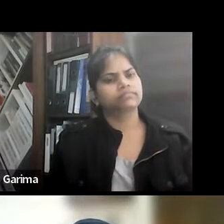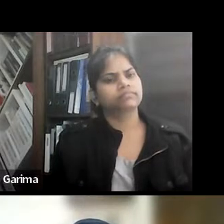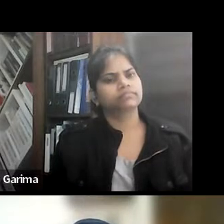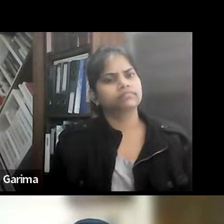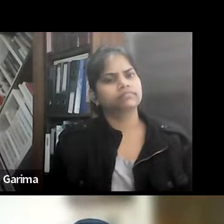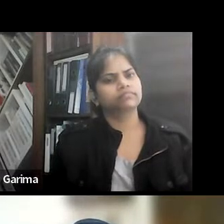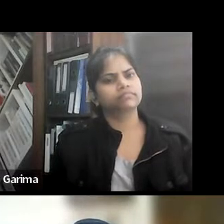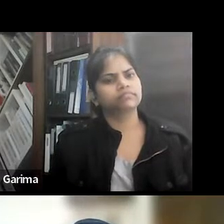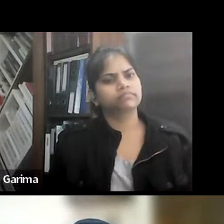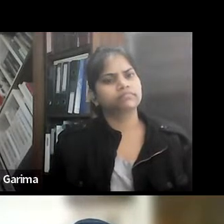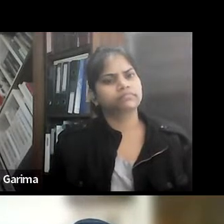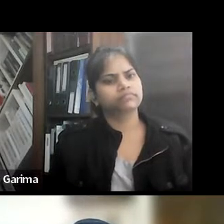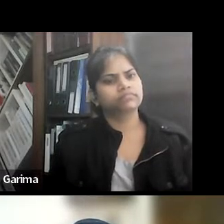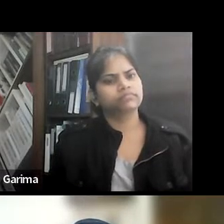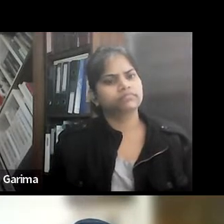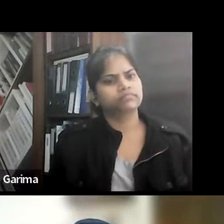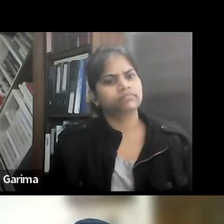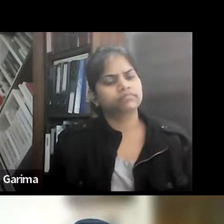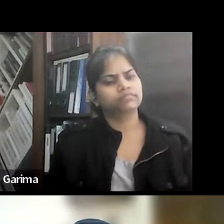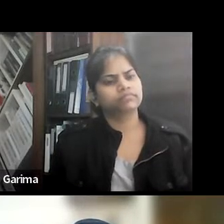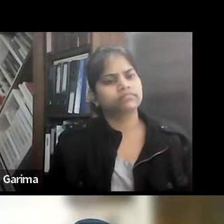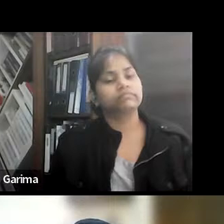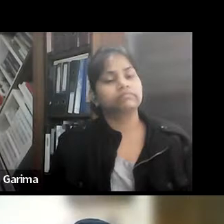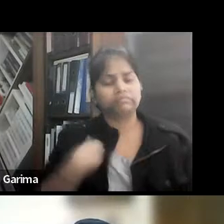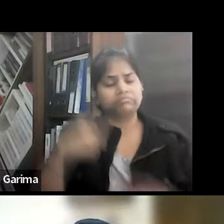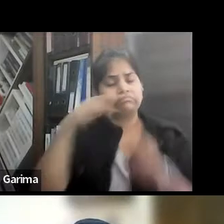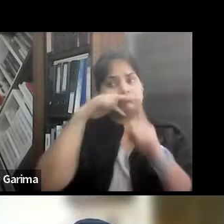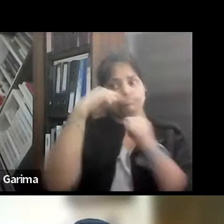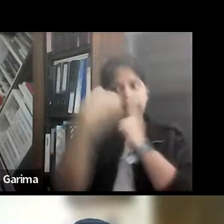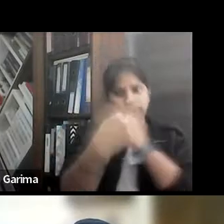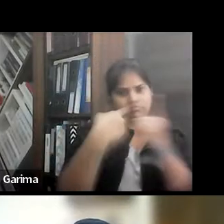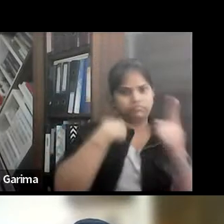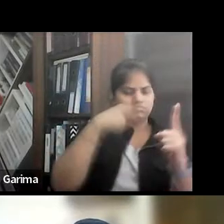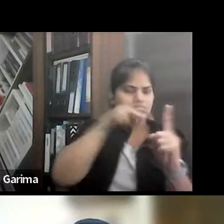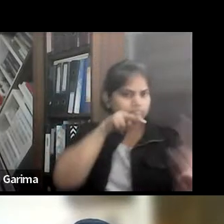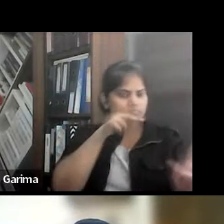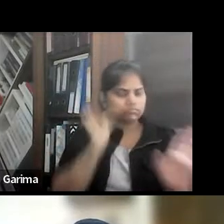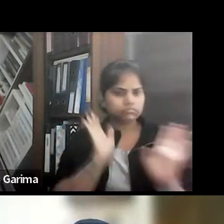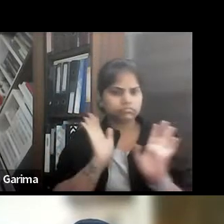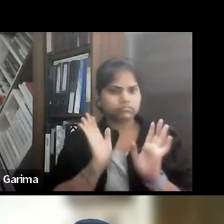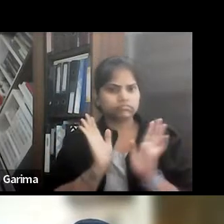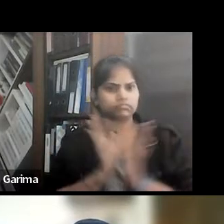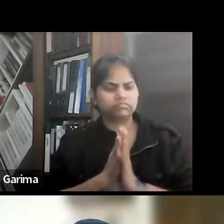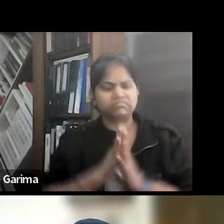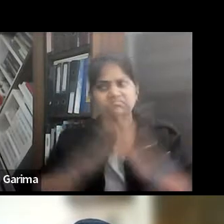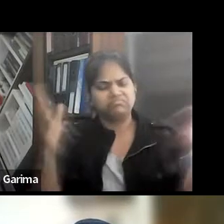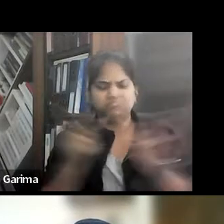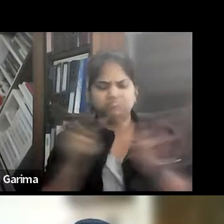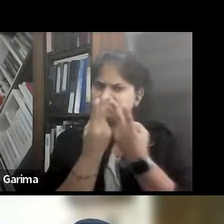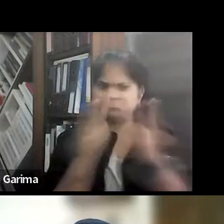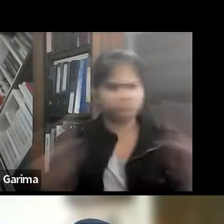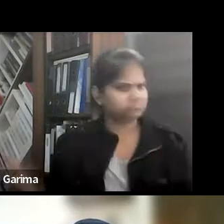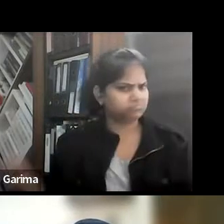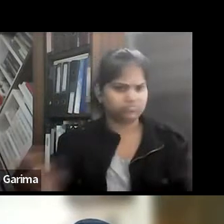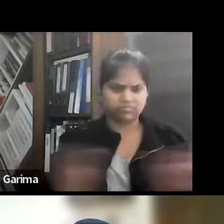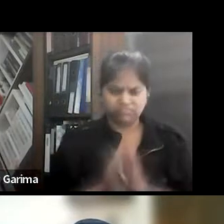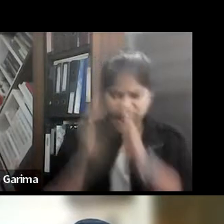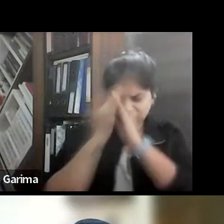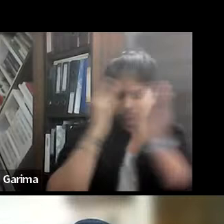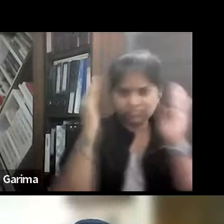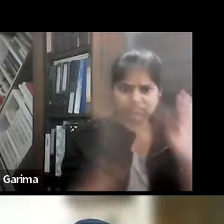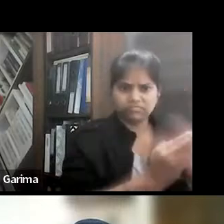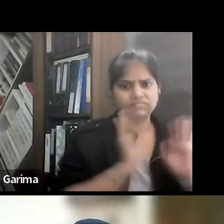I don't as for my the perspective, I don't think there's a big difference or focus